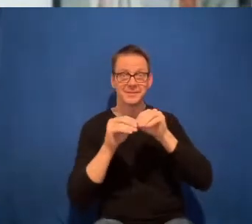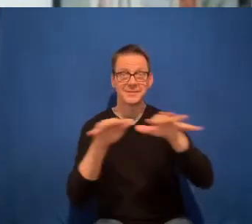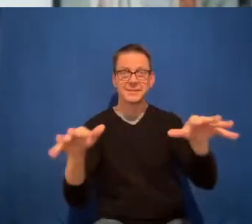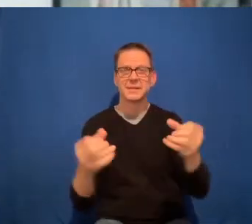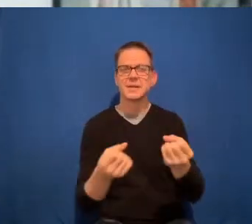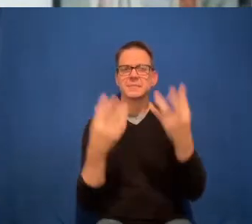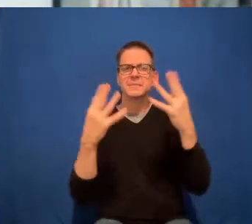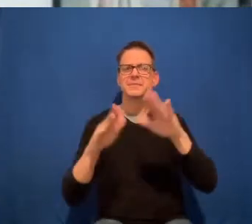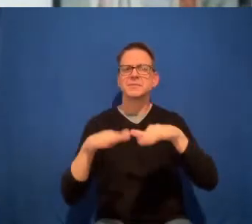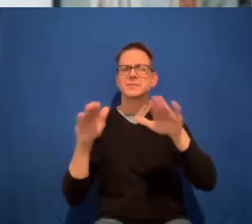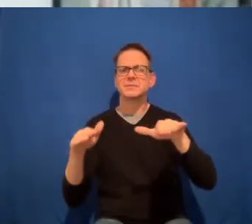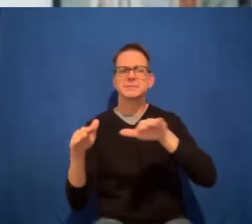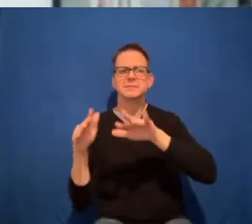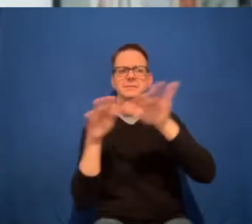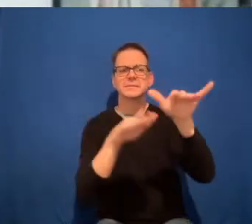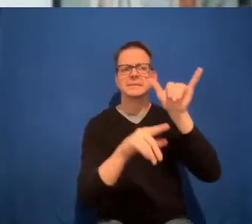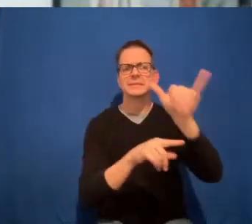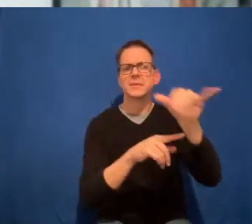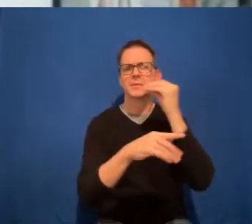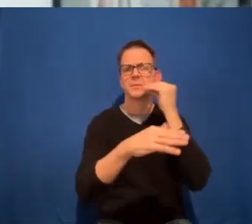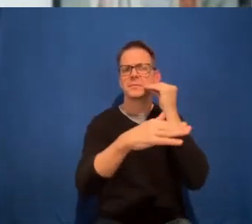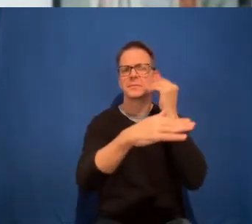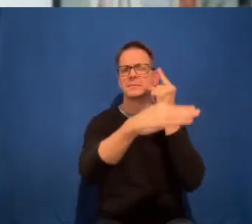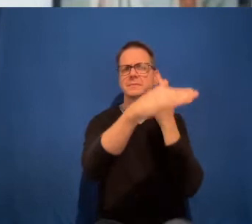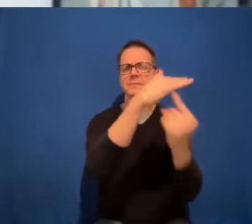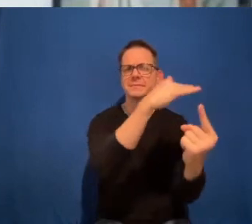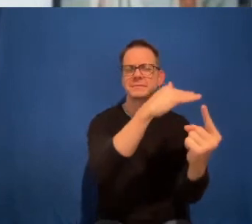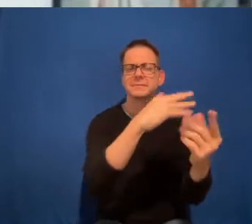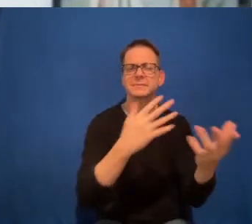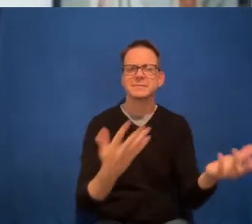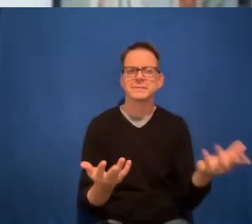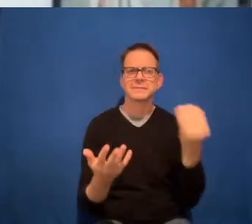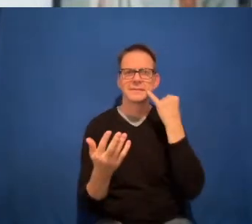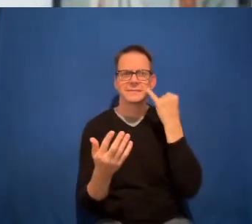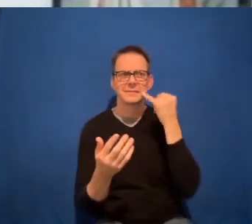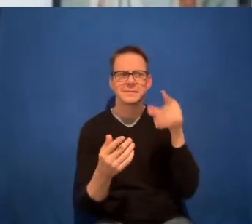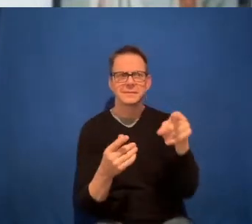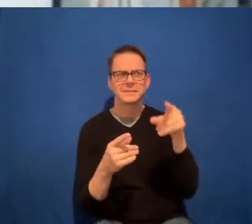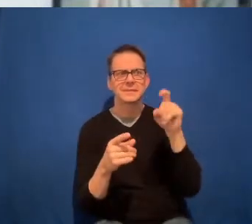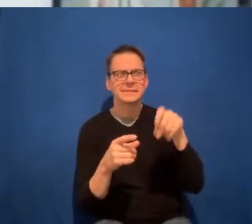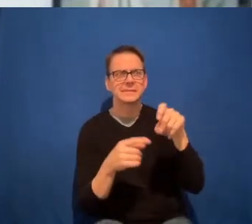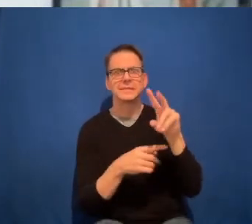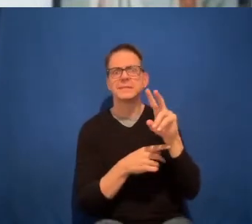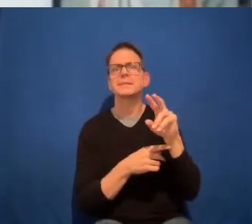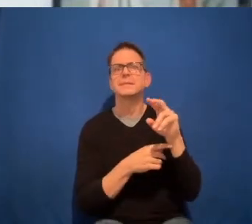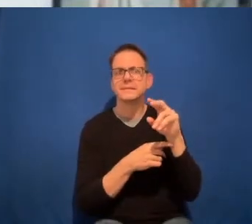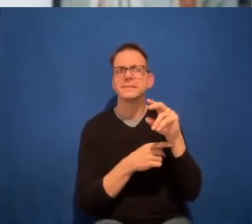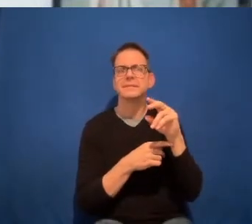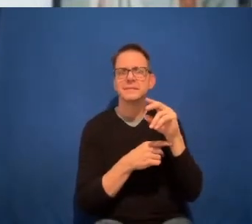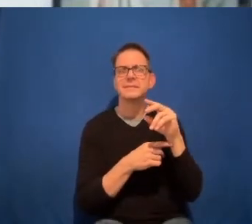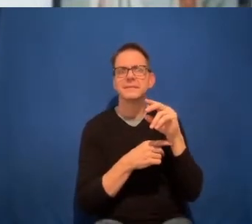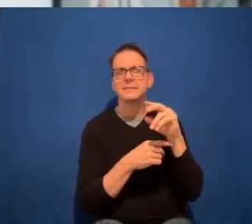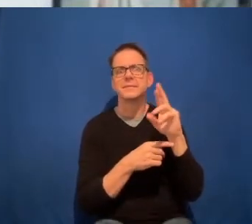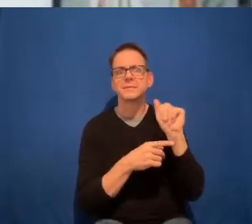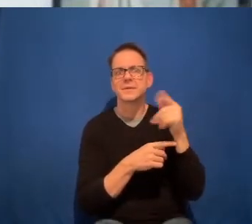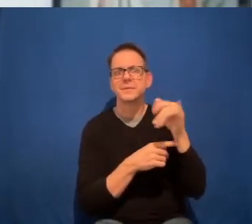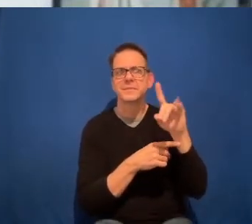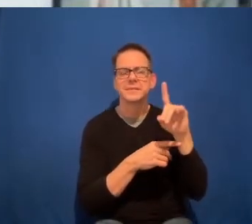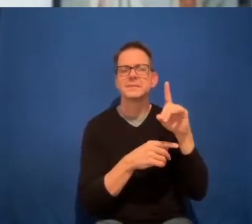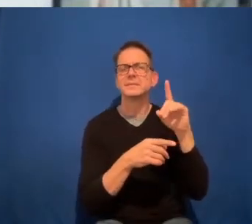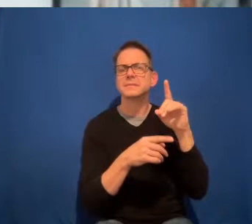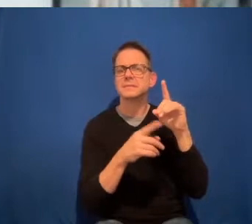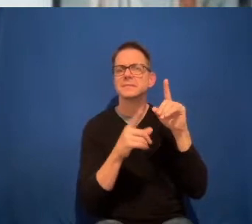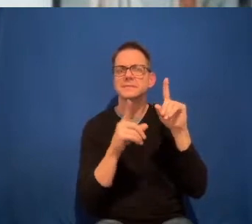go home and quarantine because of an exposure to a classmate with COVID. I could see them being used